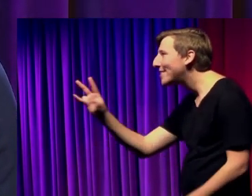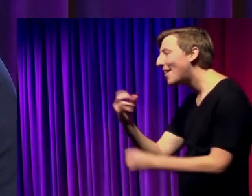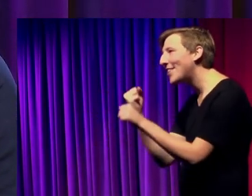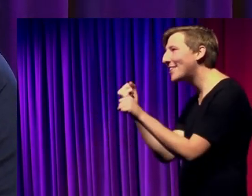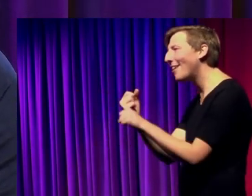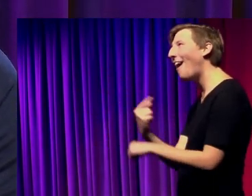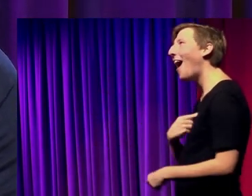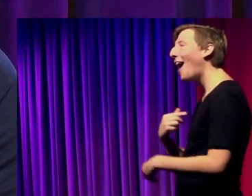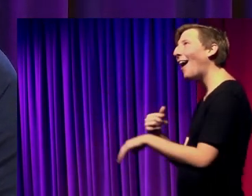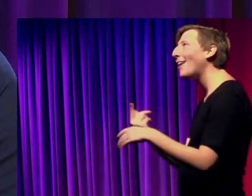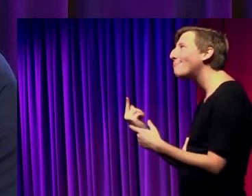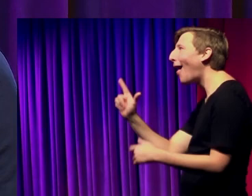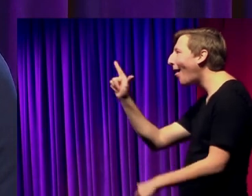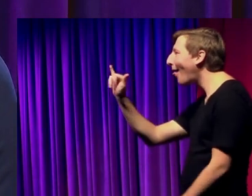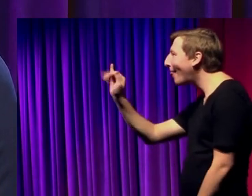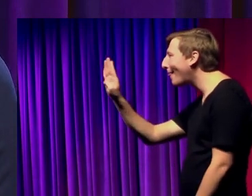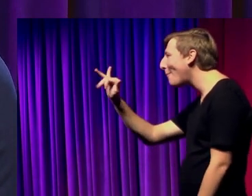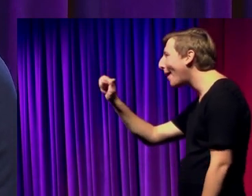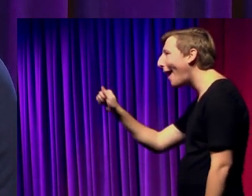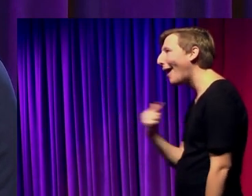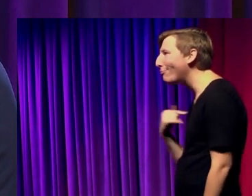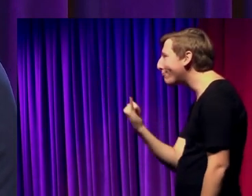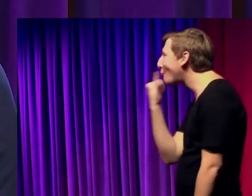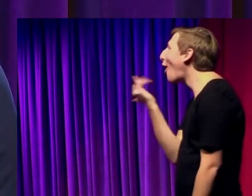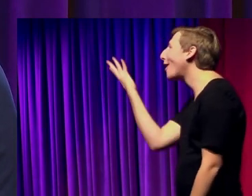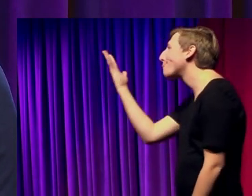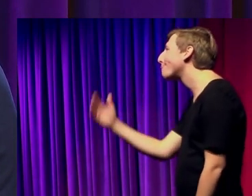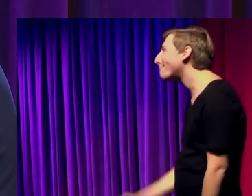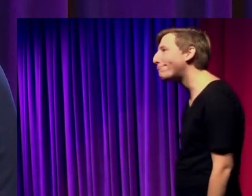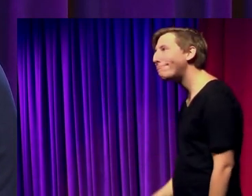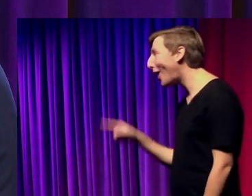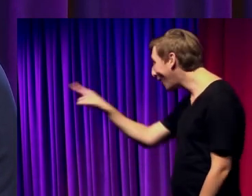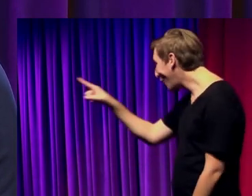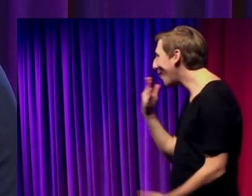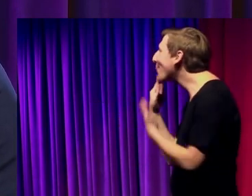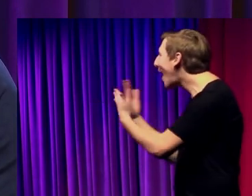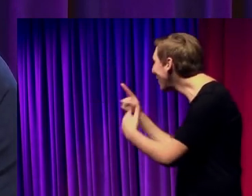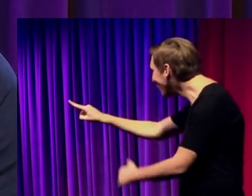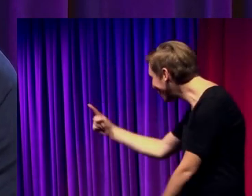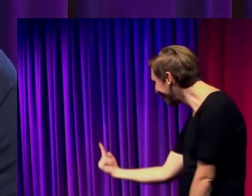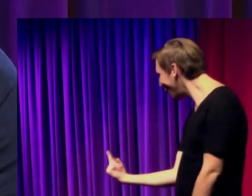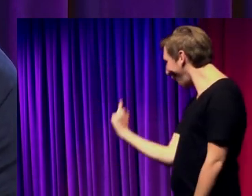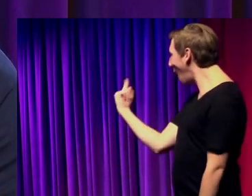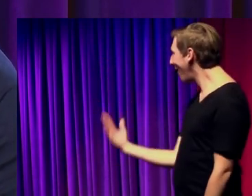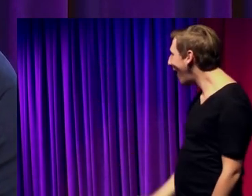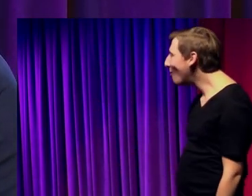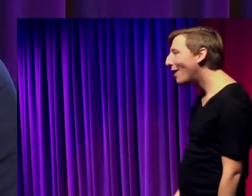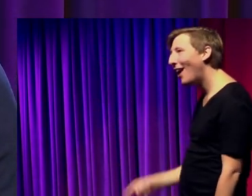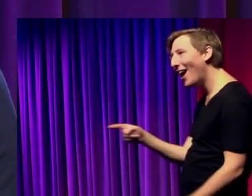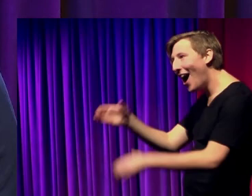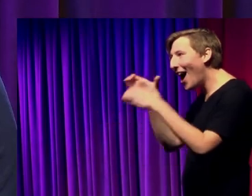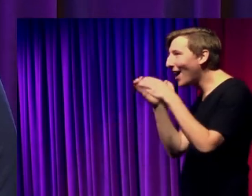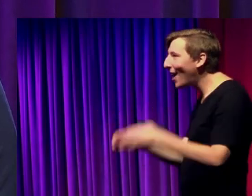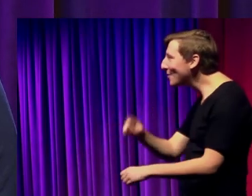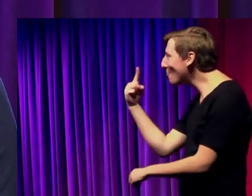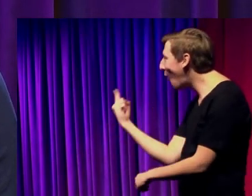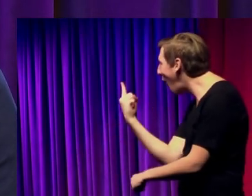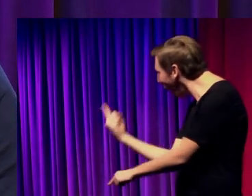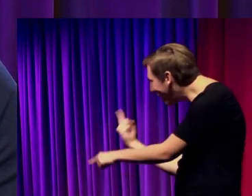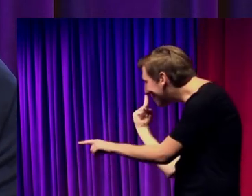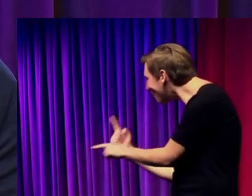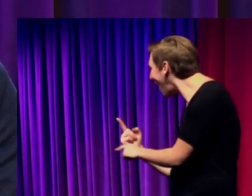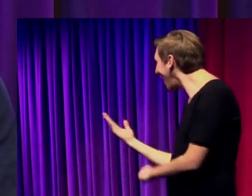Libya. And then here you come. Yeah, the customer is always right, for sure.